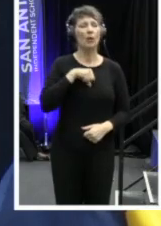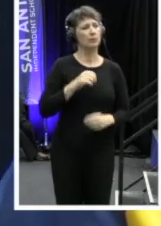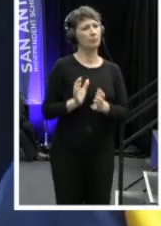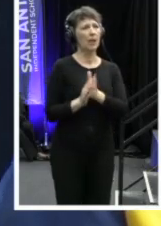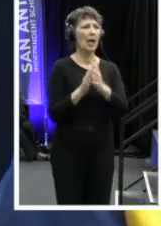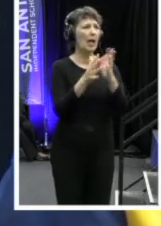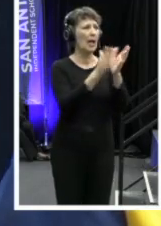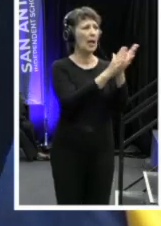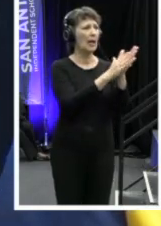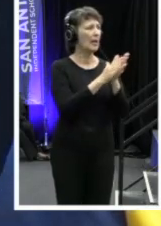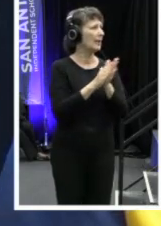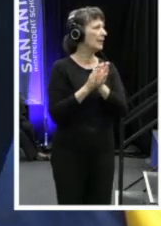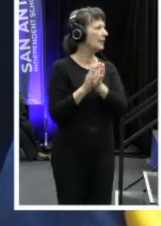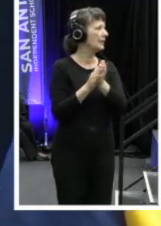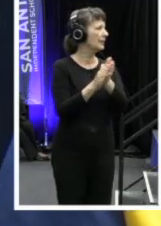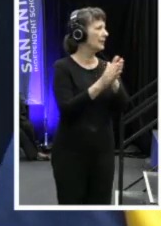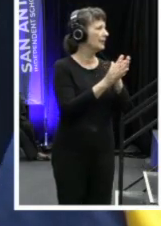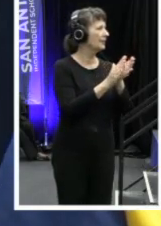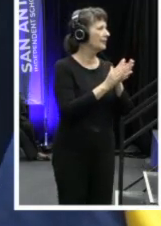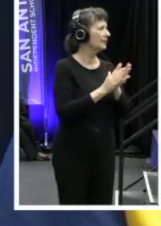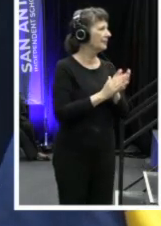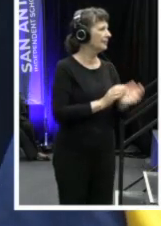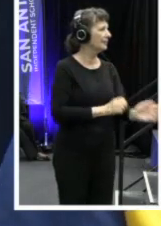you. Thank you so much.